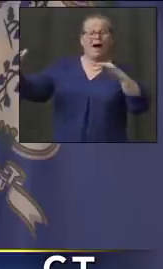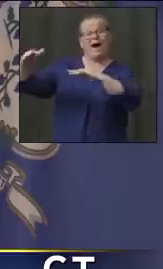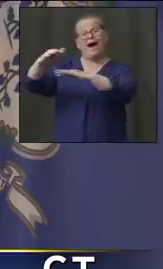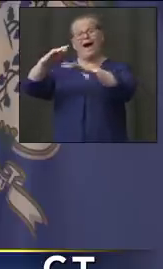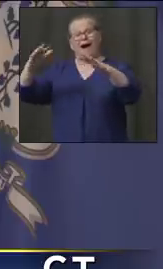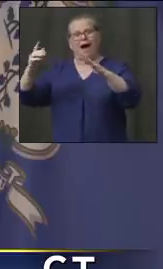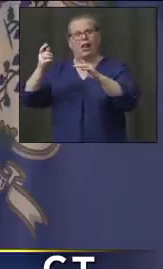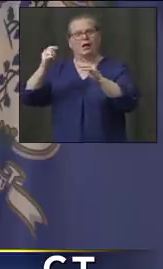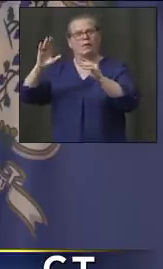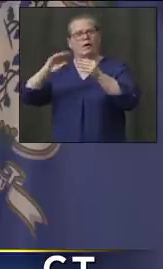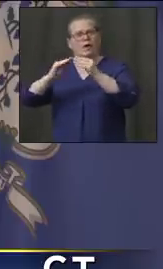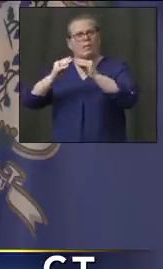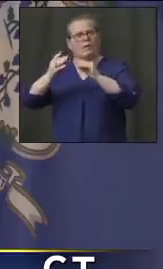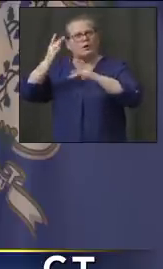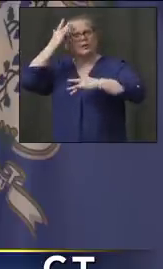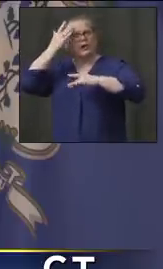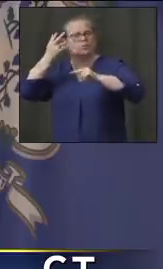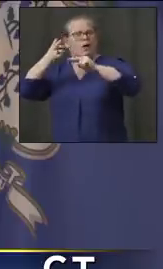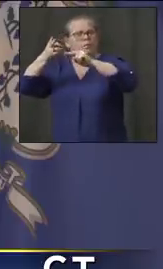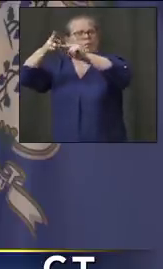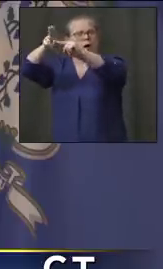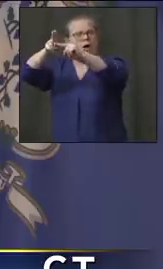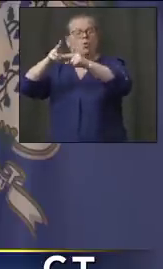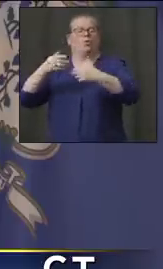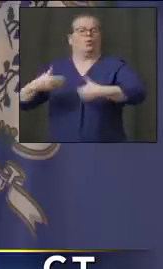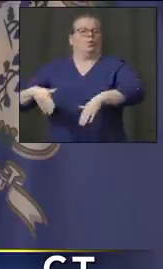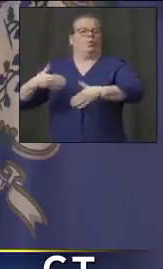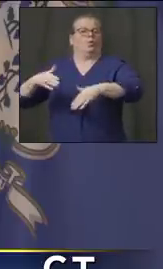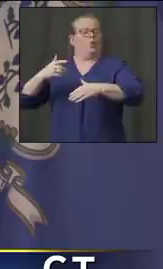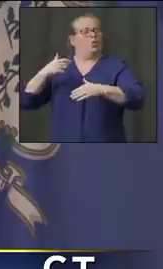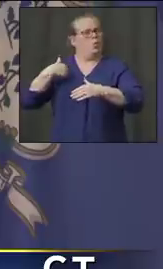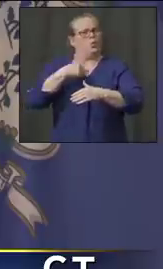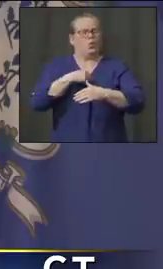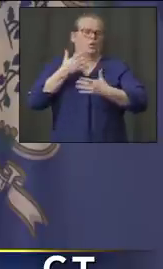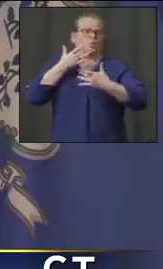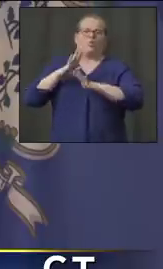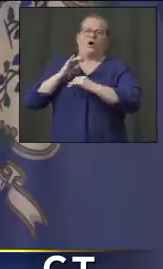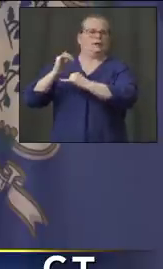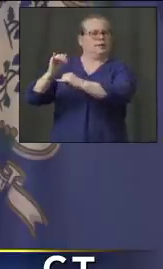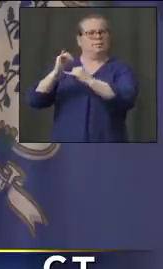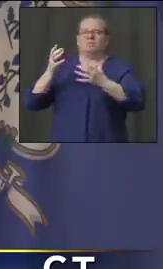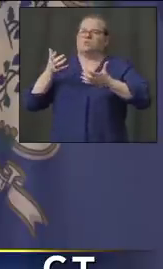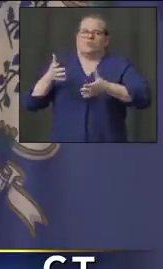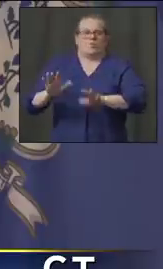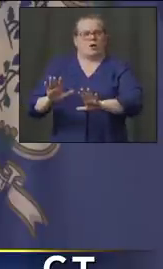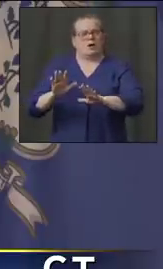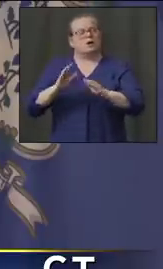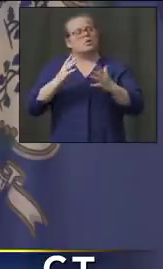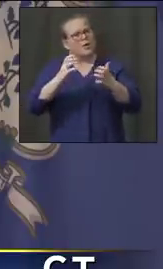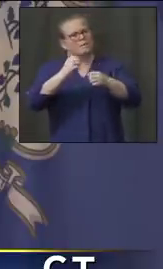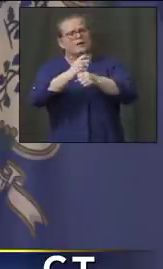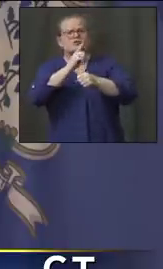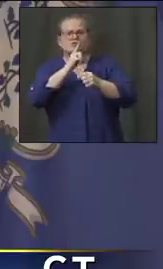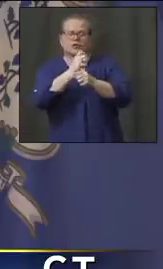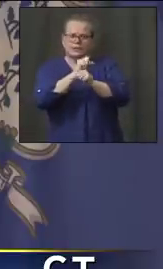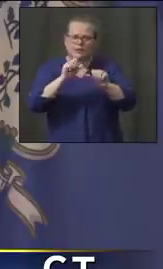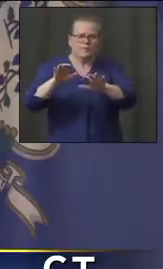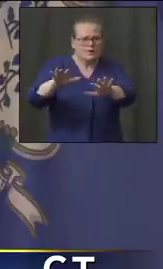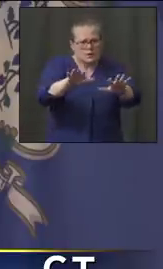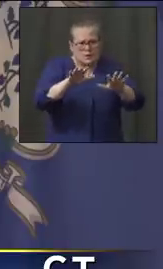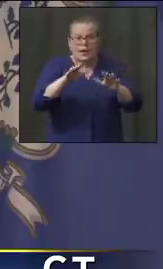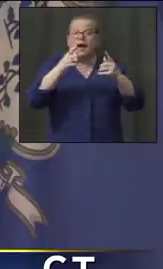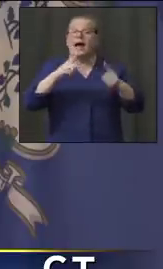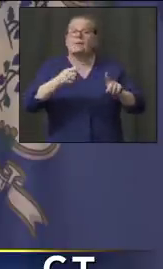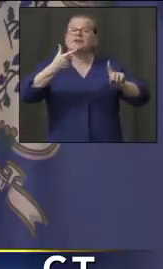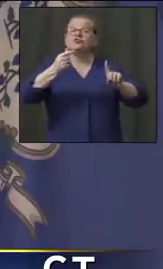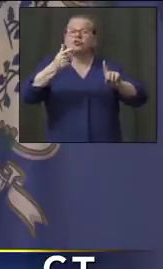for the businesses as they reopen. And we're finding that down in Georgia. Testing gives the consumer confidence that we're doing everything we